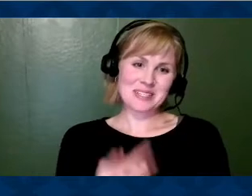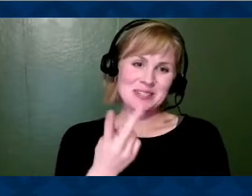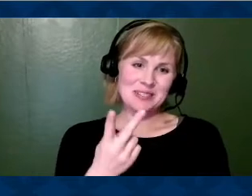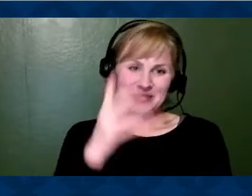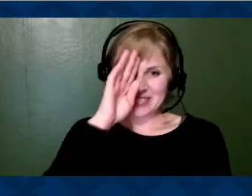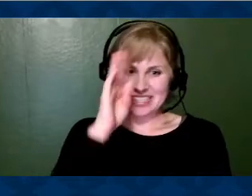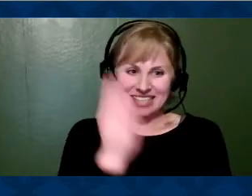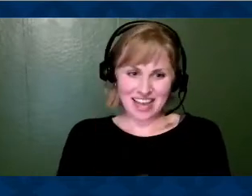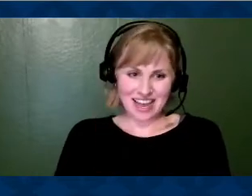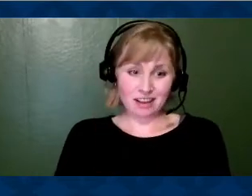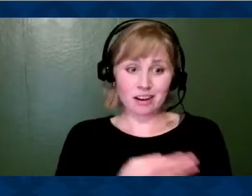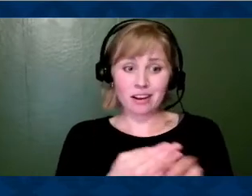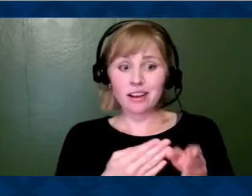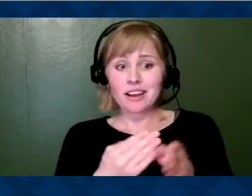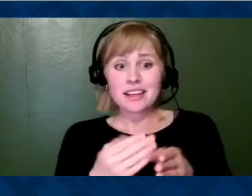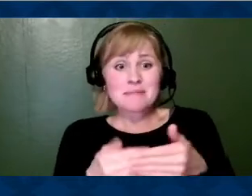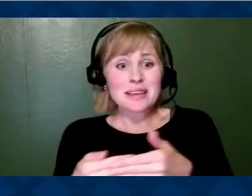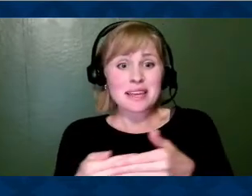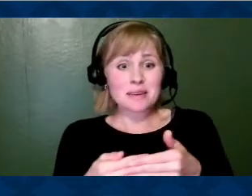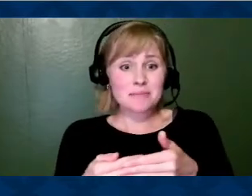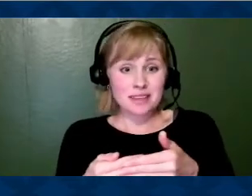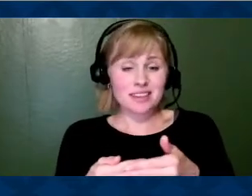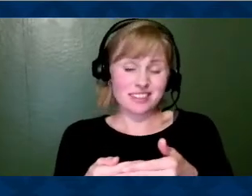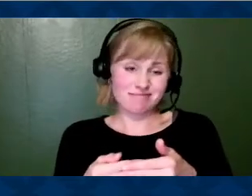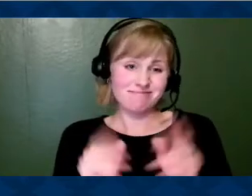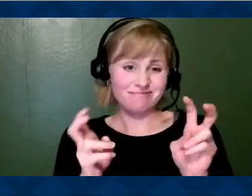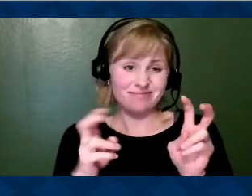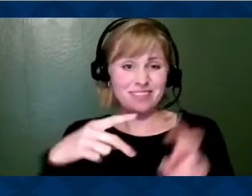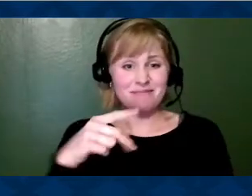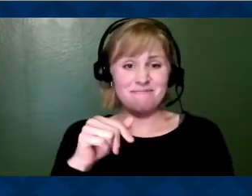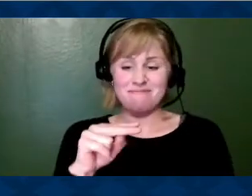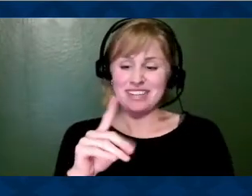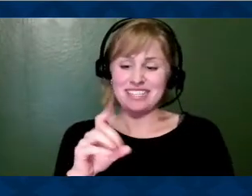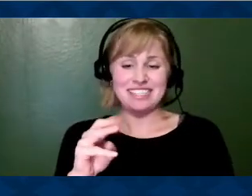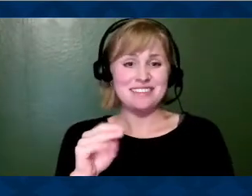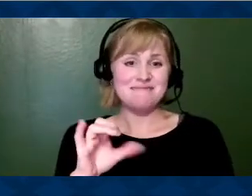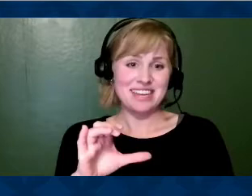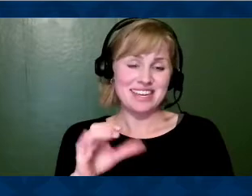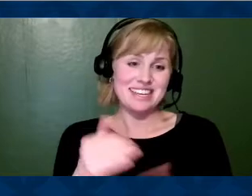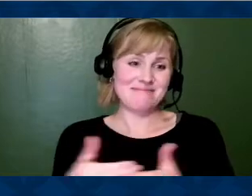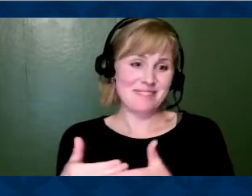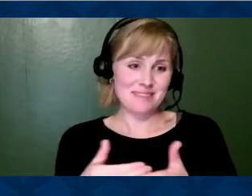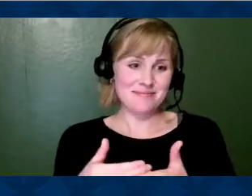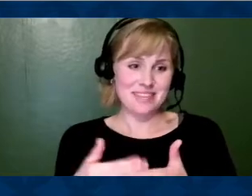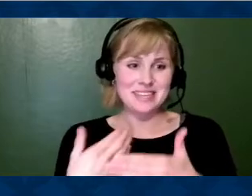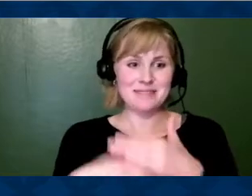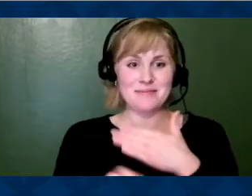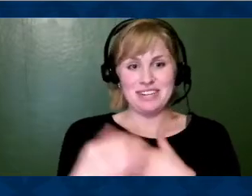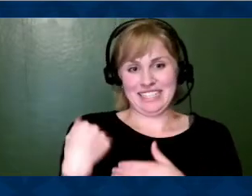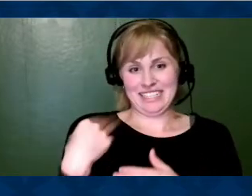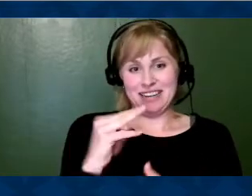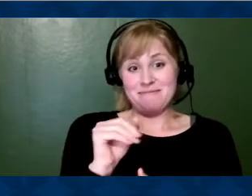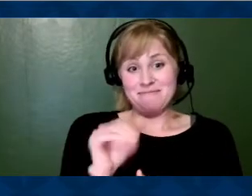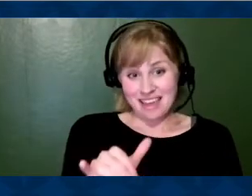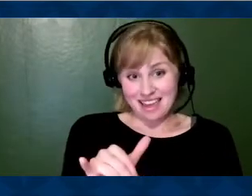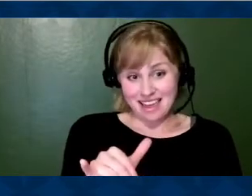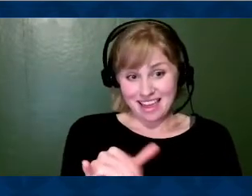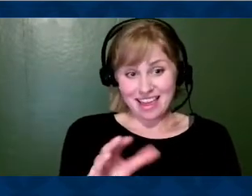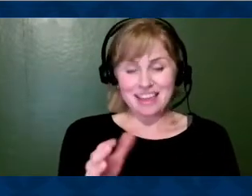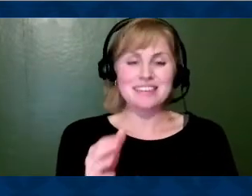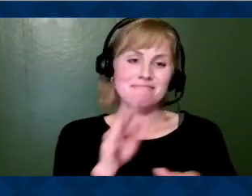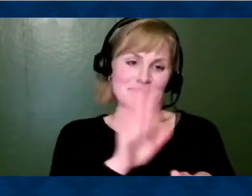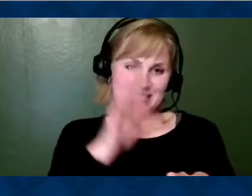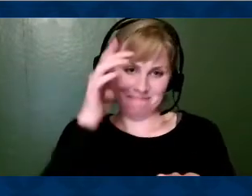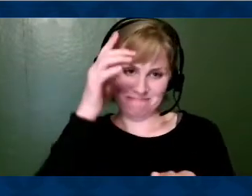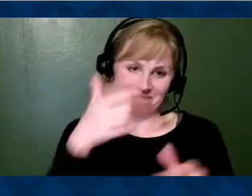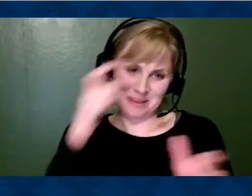baby, born at the end of May, and his big brother. So let me just close, last slide, please. Let